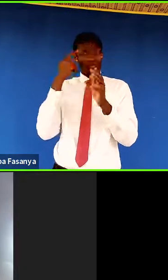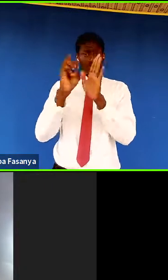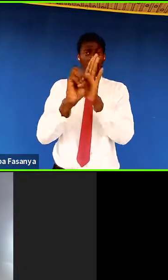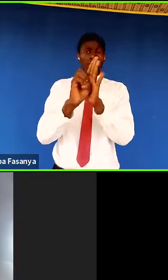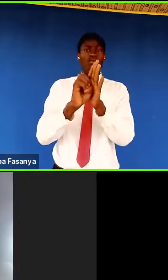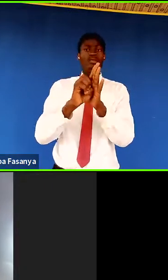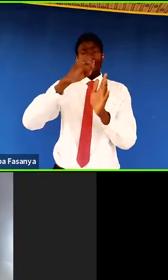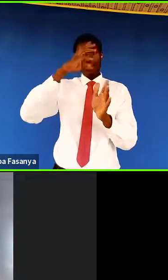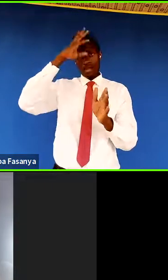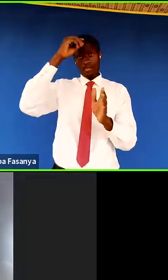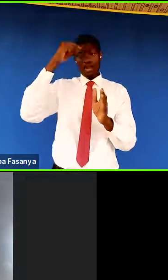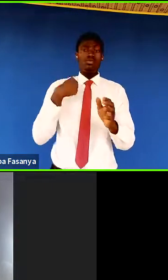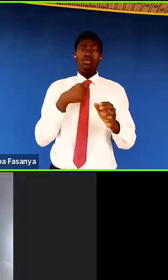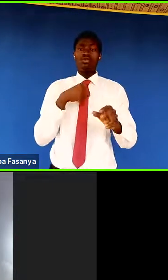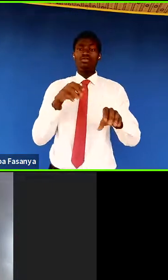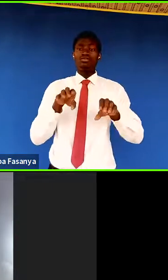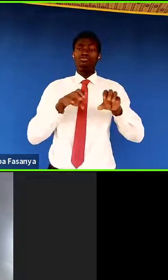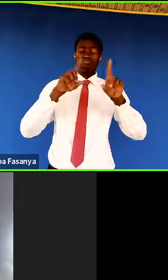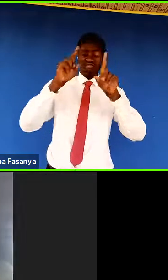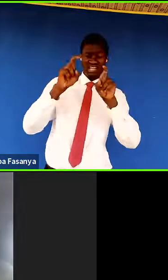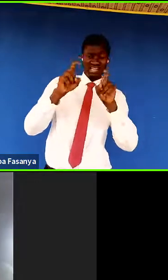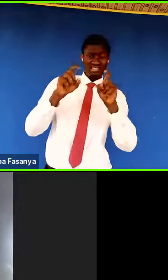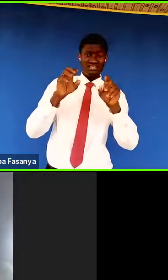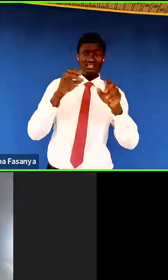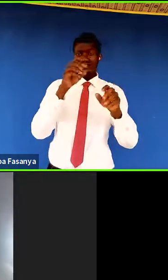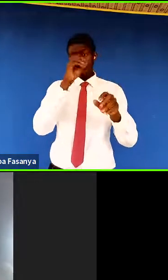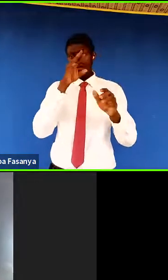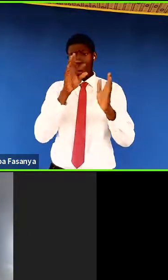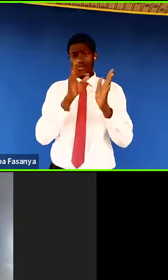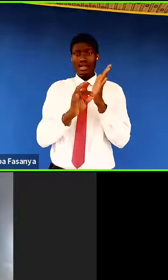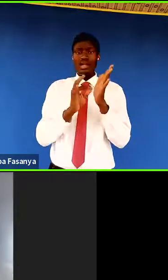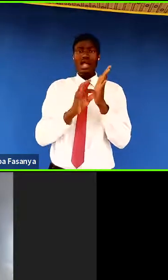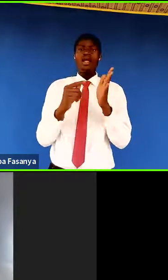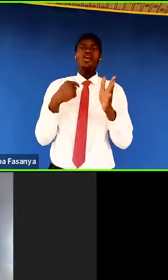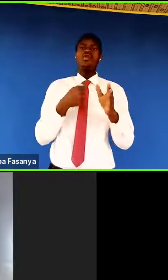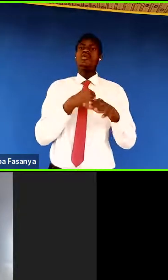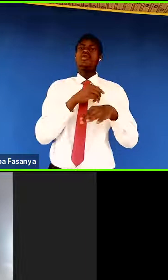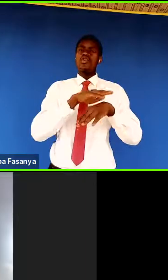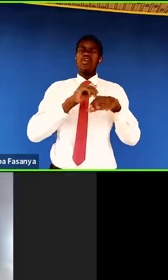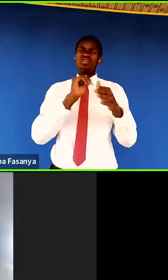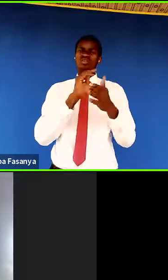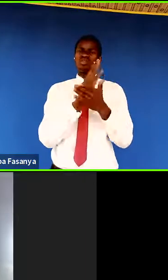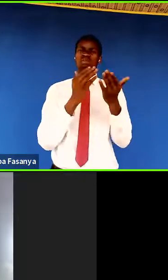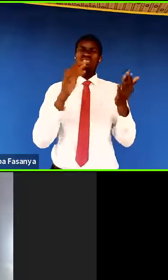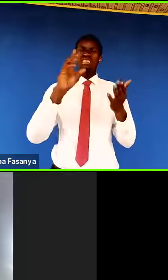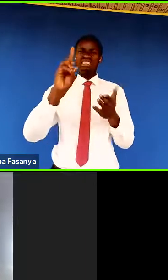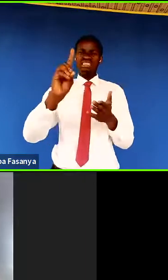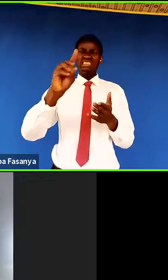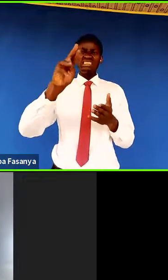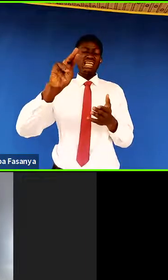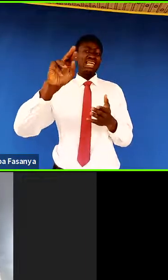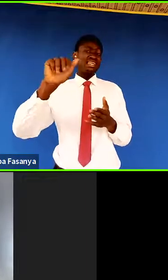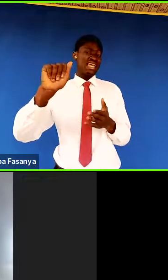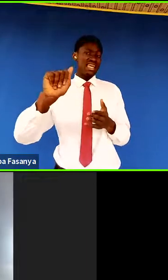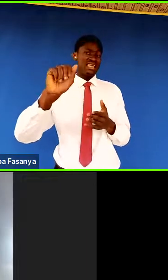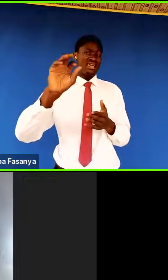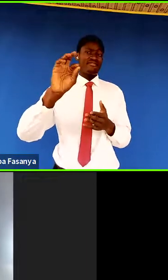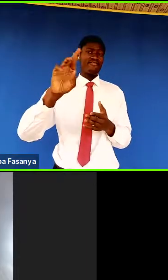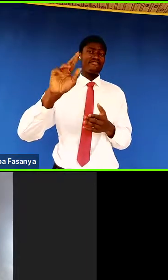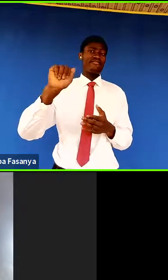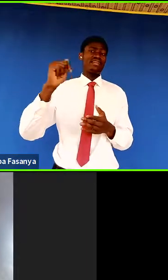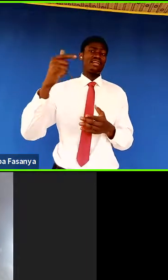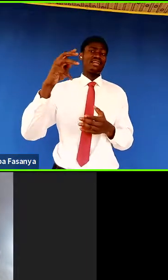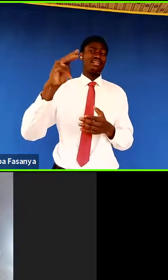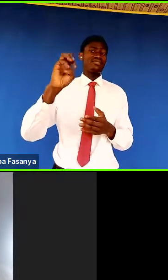counts, we do everything, there is something we also call DNA fragmentation, which this kind of test is not routinely done. It's